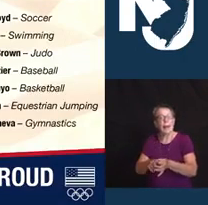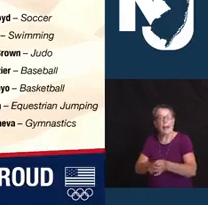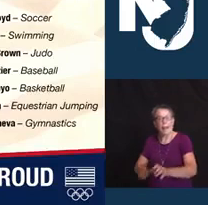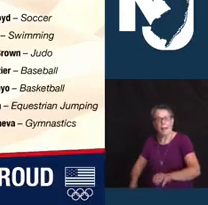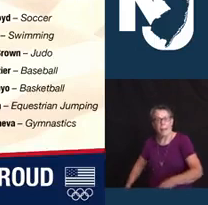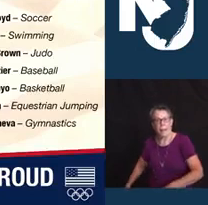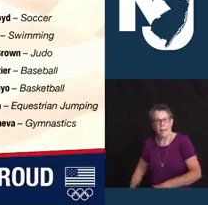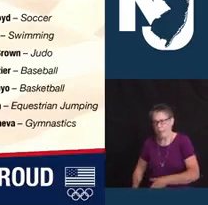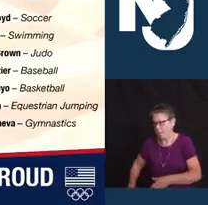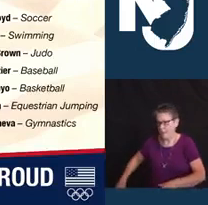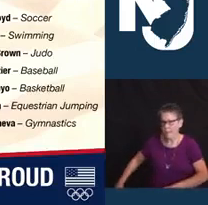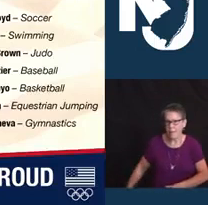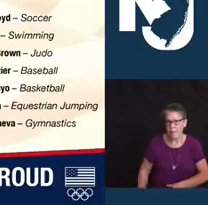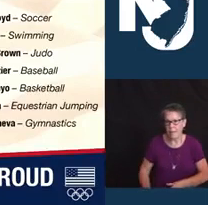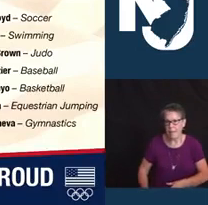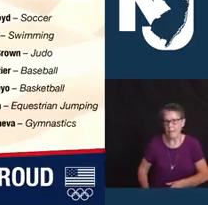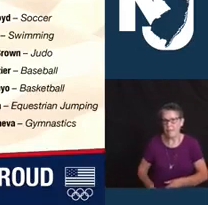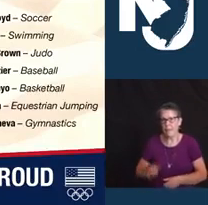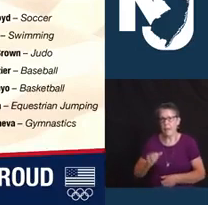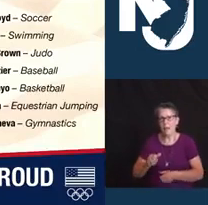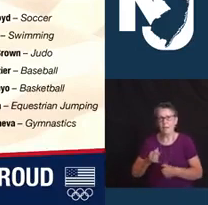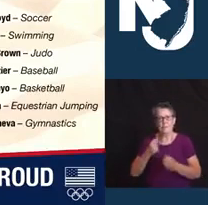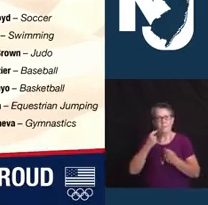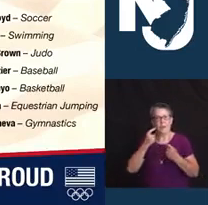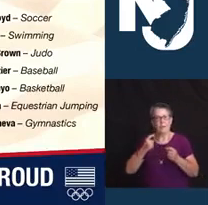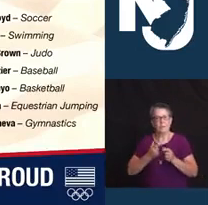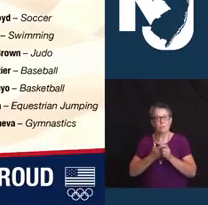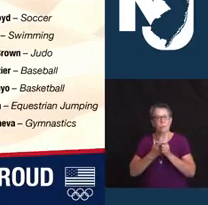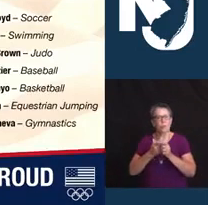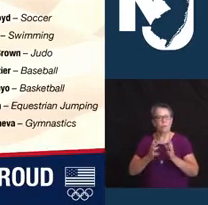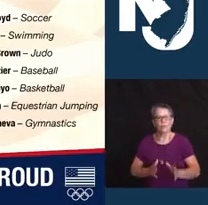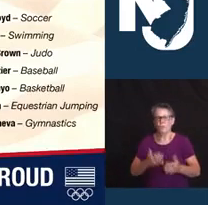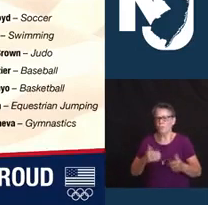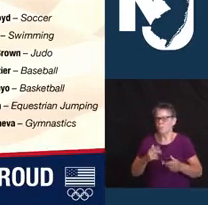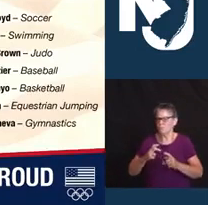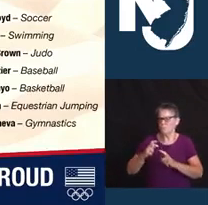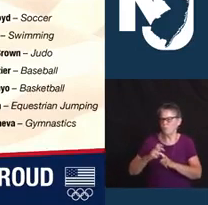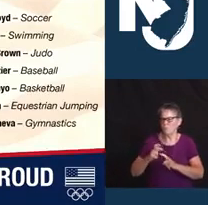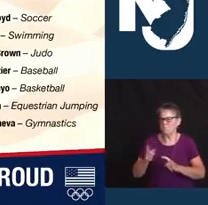scorching 48.34 seconds would have been gold